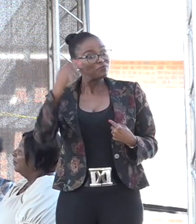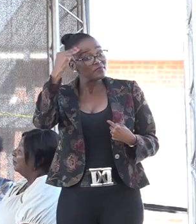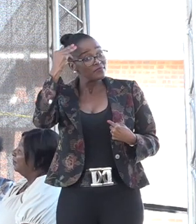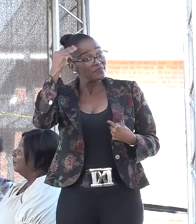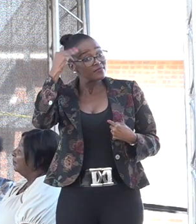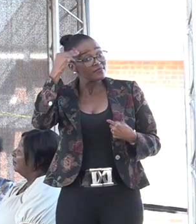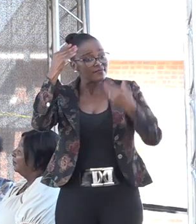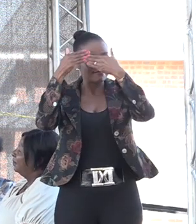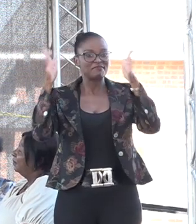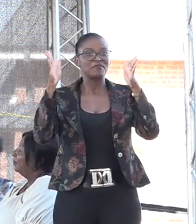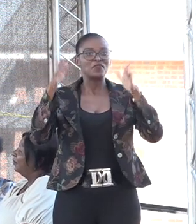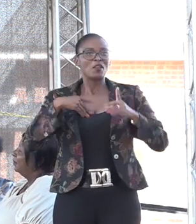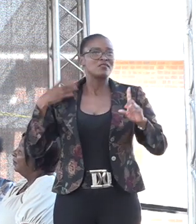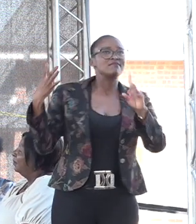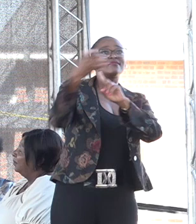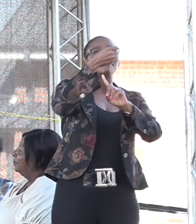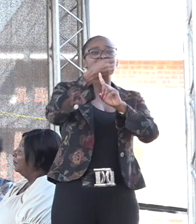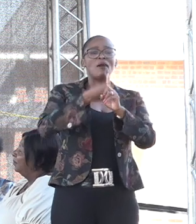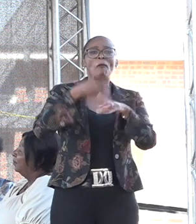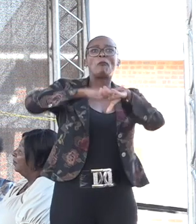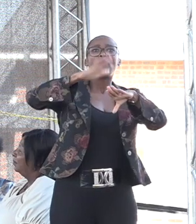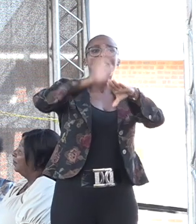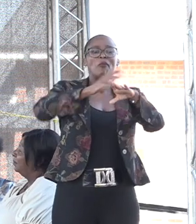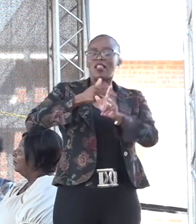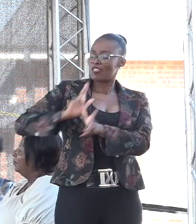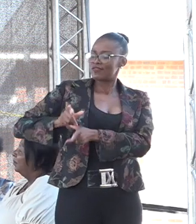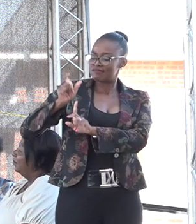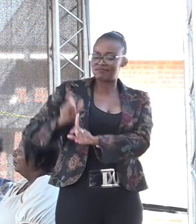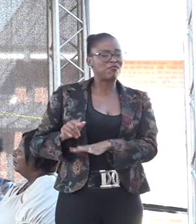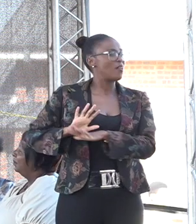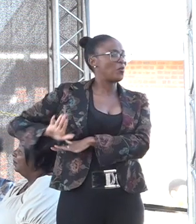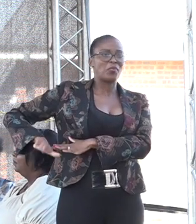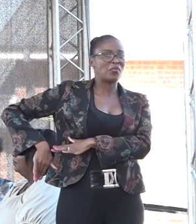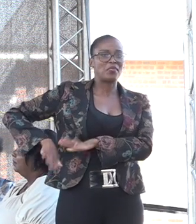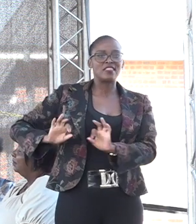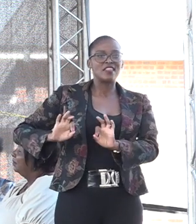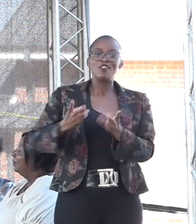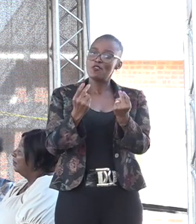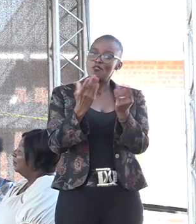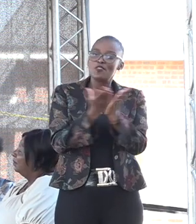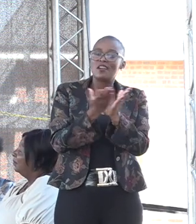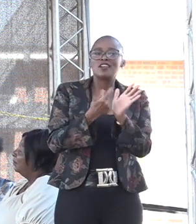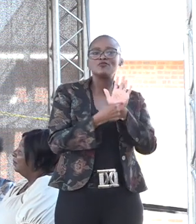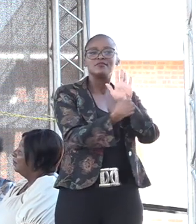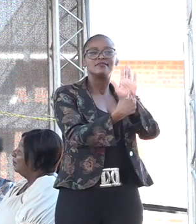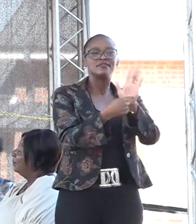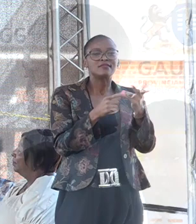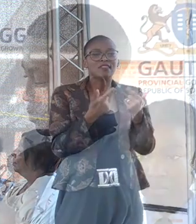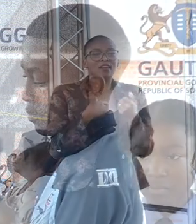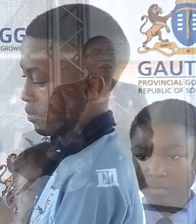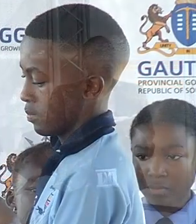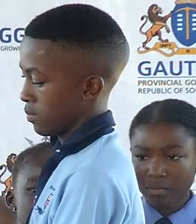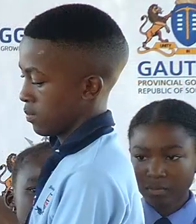we strive for excellence, leaving no one behind. A new school images a beacon of